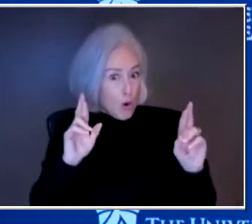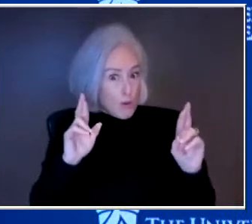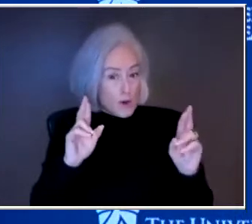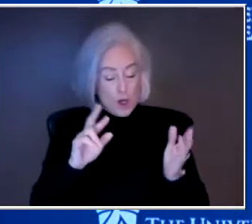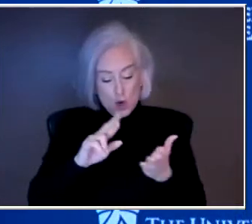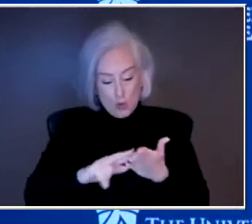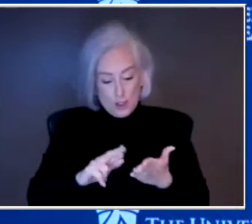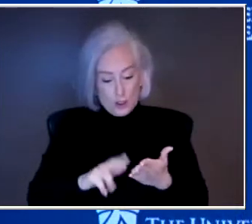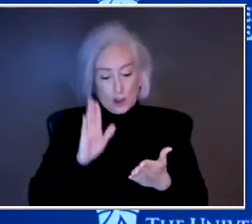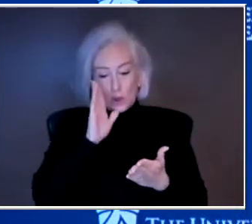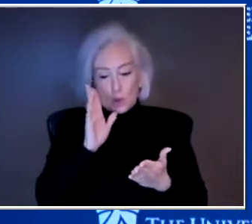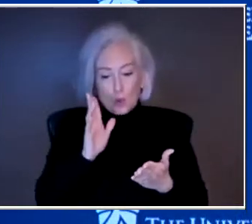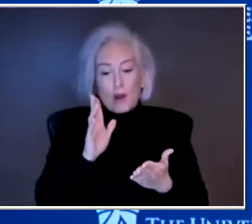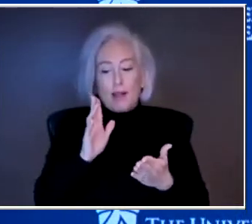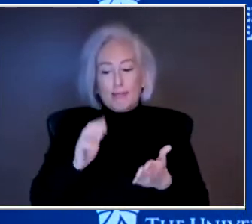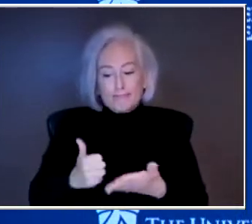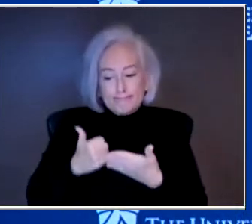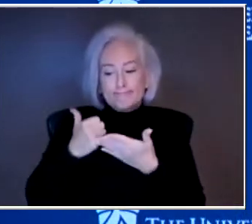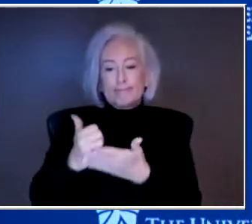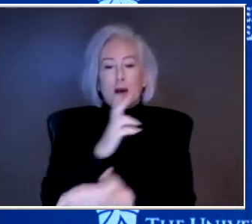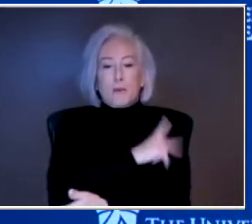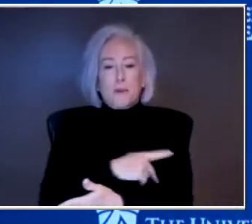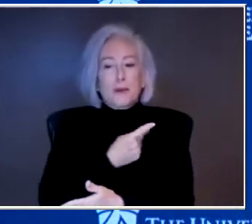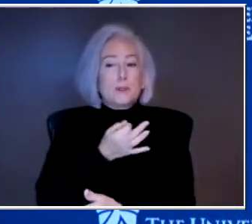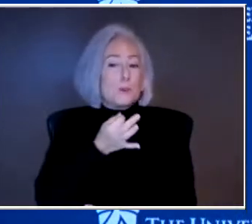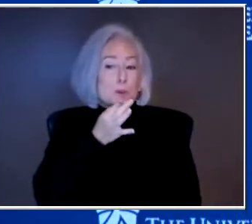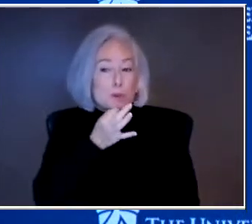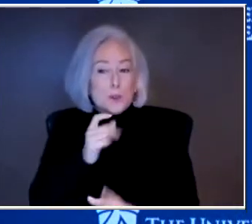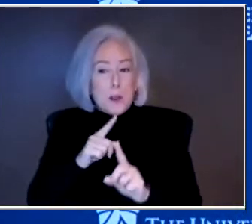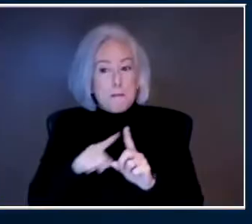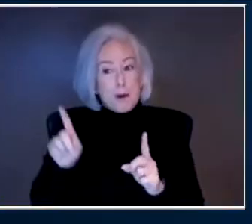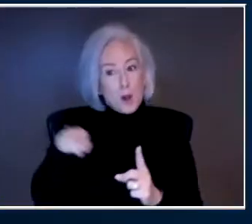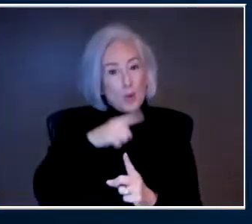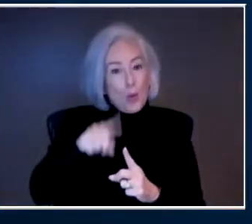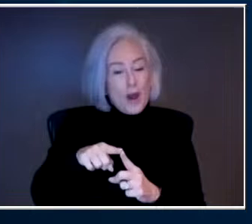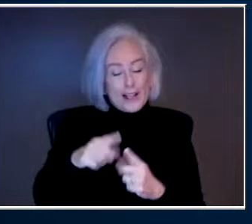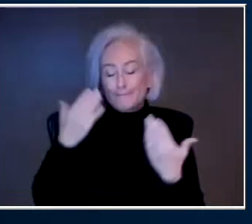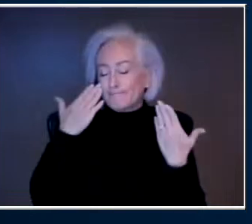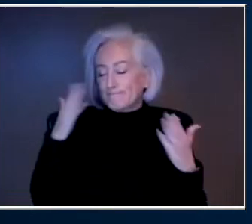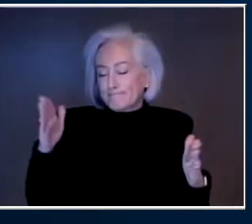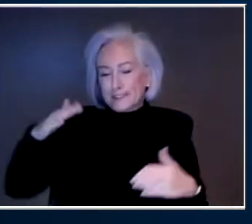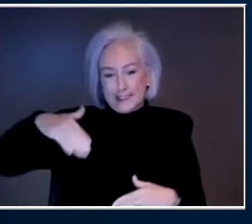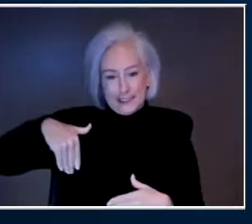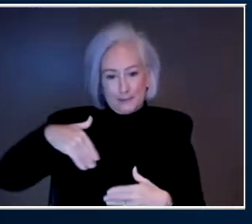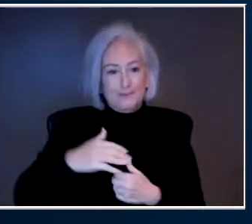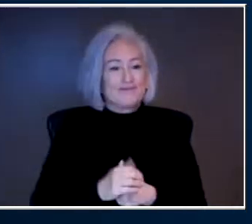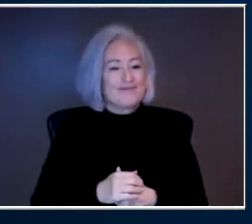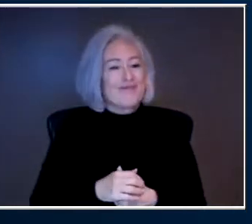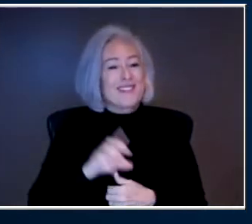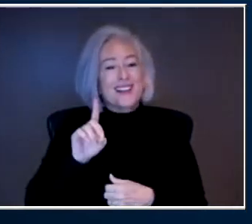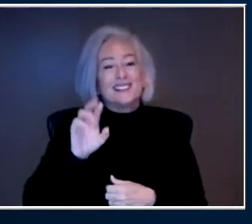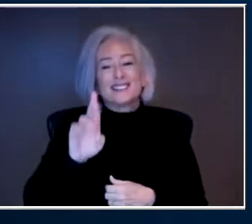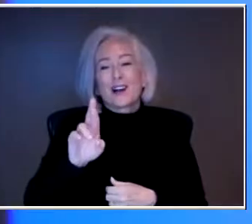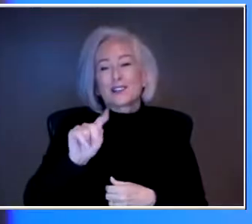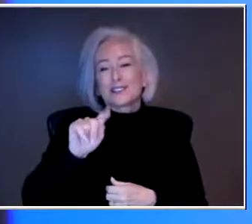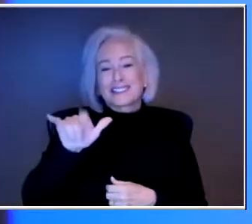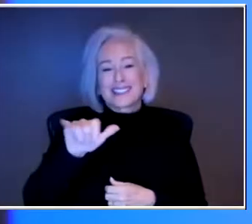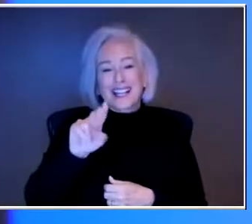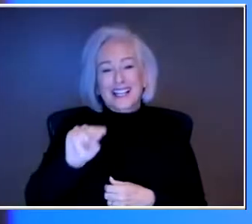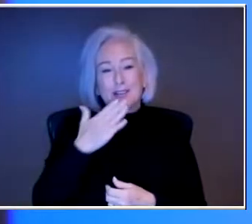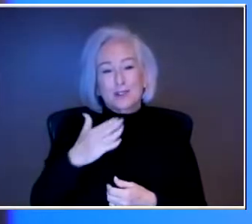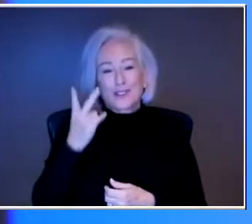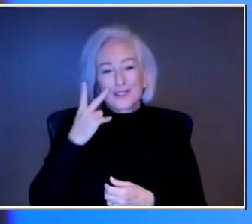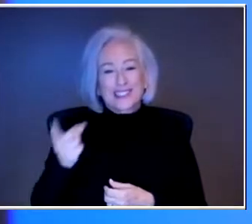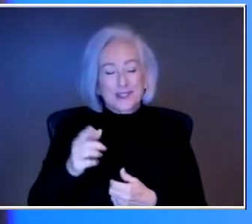not-so-distant future, but I think it's hard to say with any certainty exactly when this will be ready. Dr. Shane Steckline, always good to see you. Thank you. Thank you. Well, every